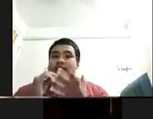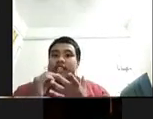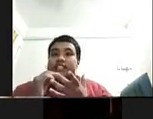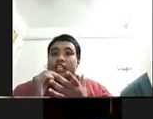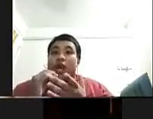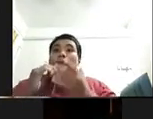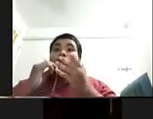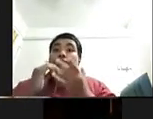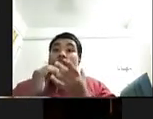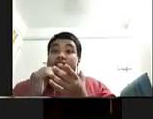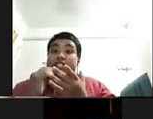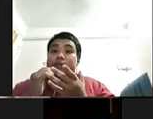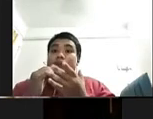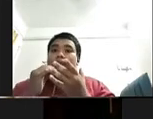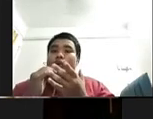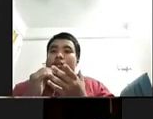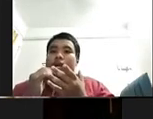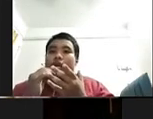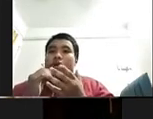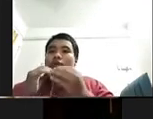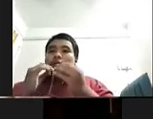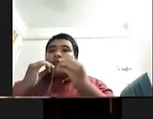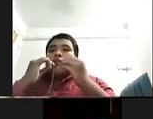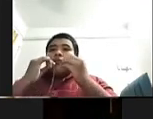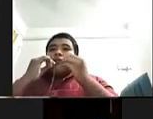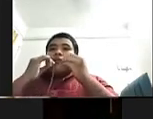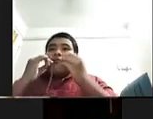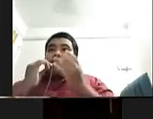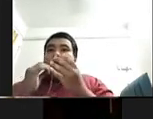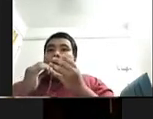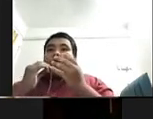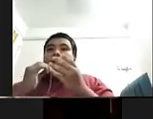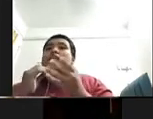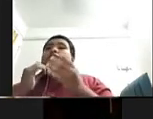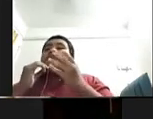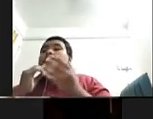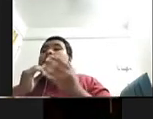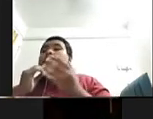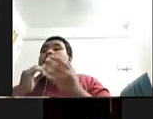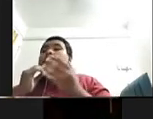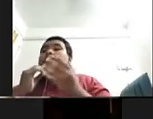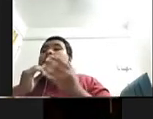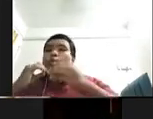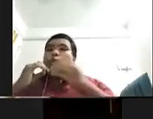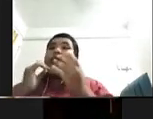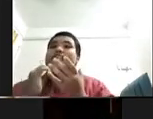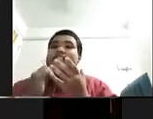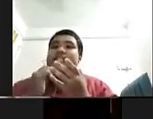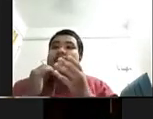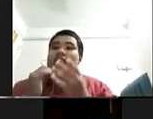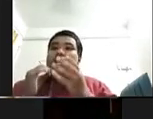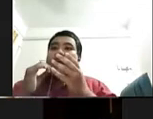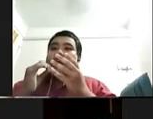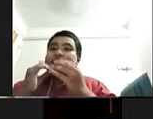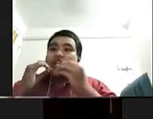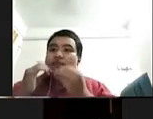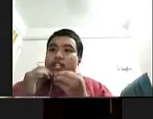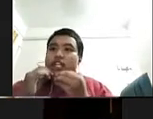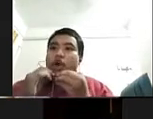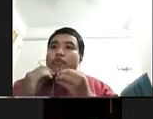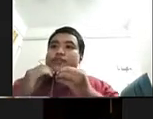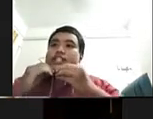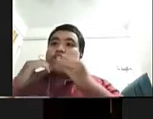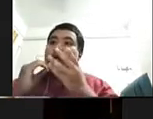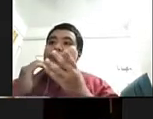What is this? Production product from organic farming will guarantee the health and